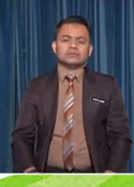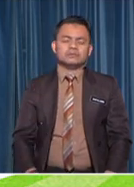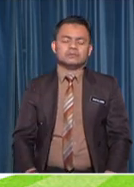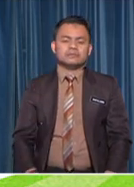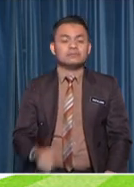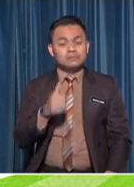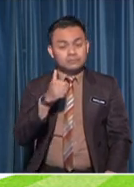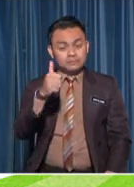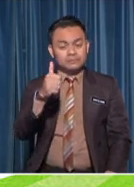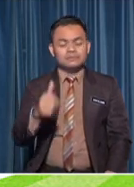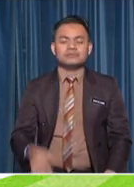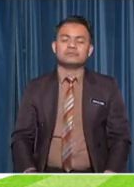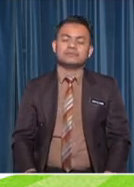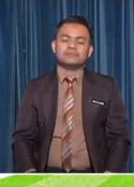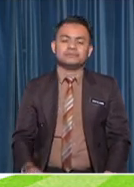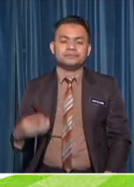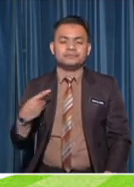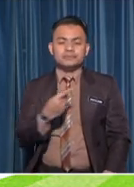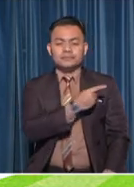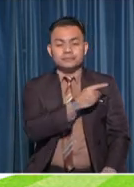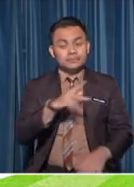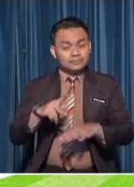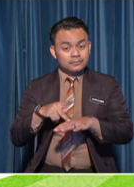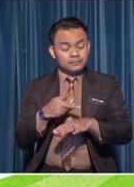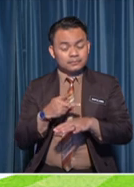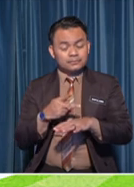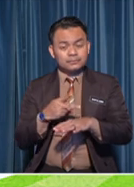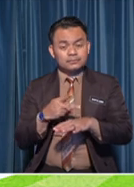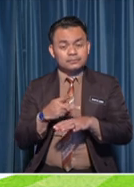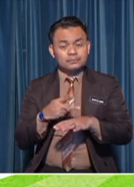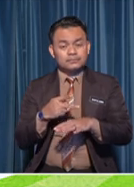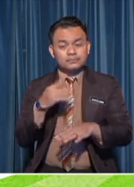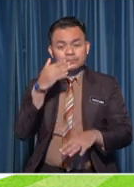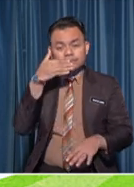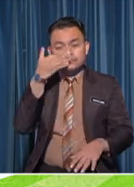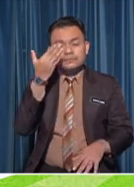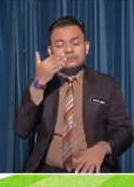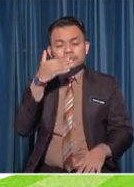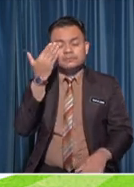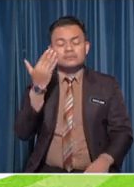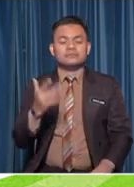Very good. We use our sense of smell.